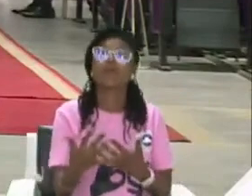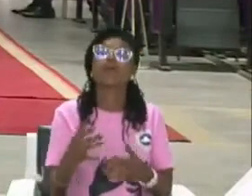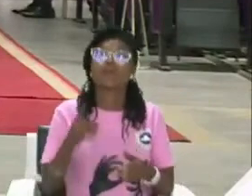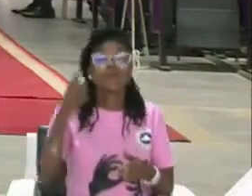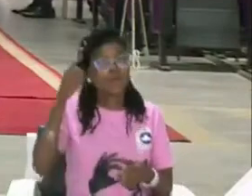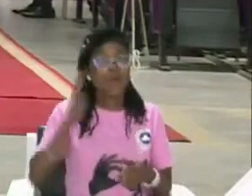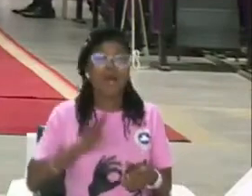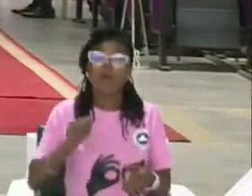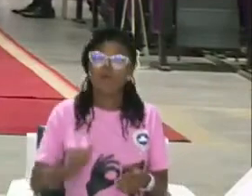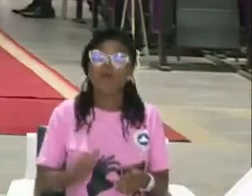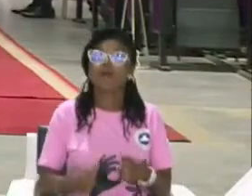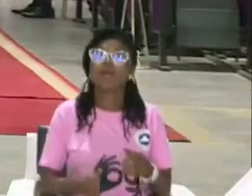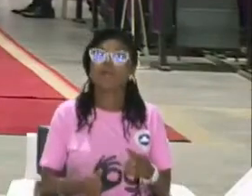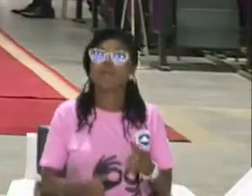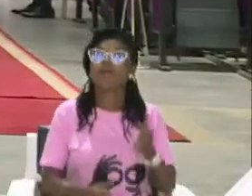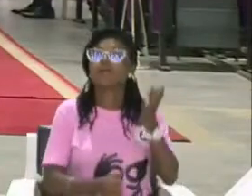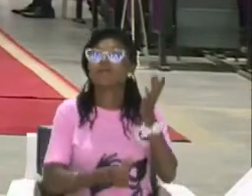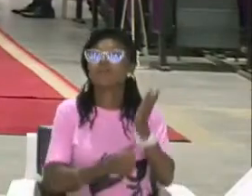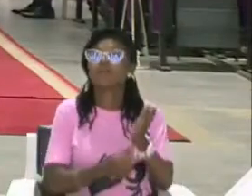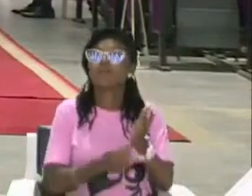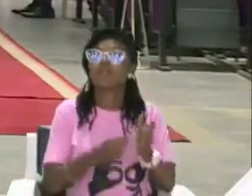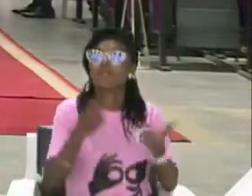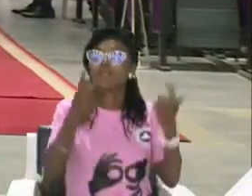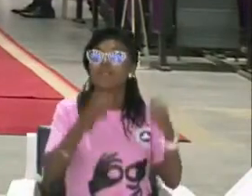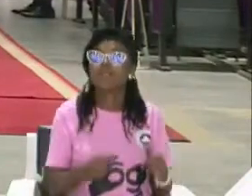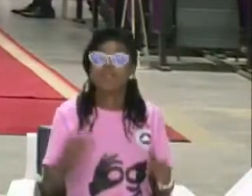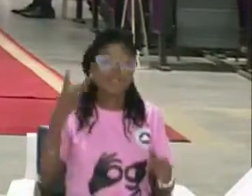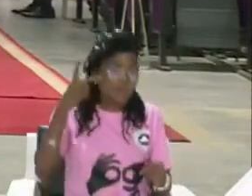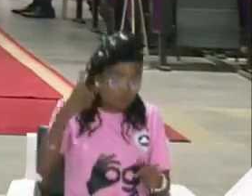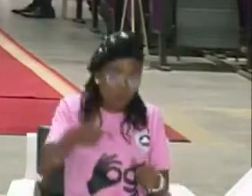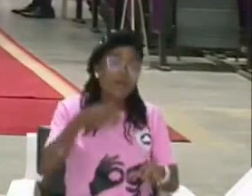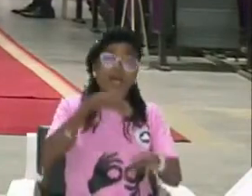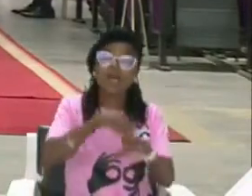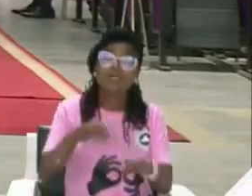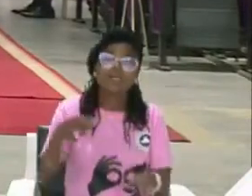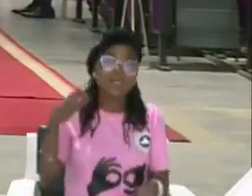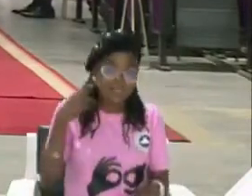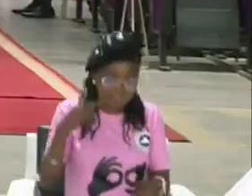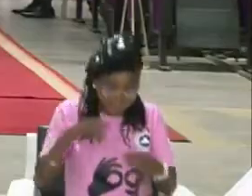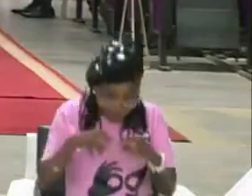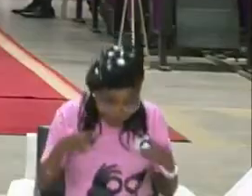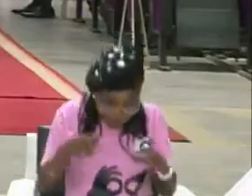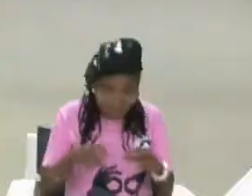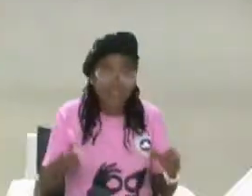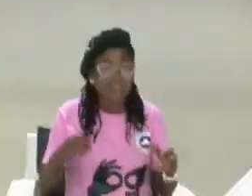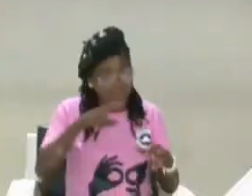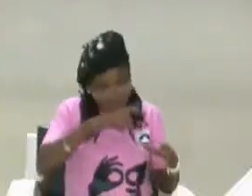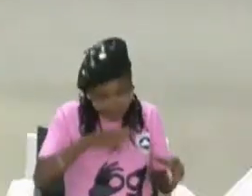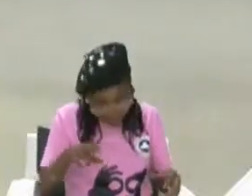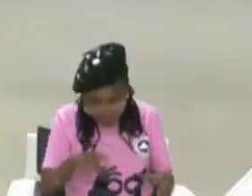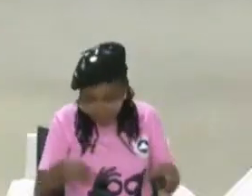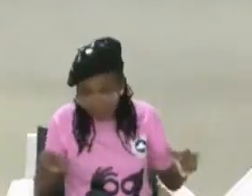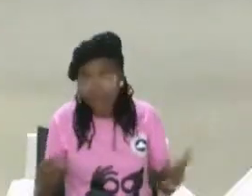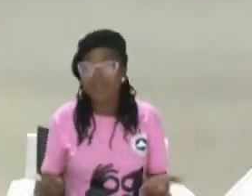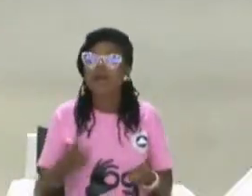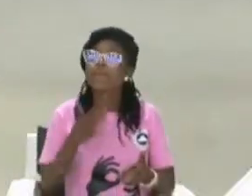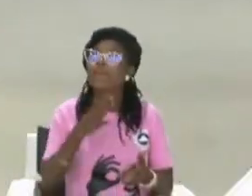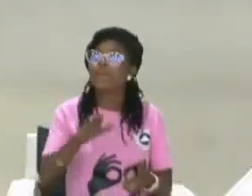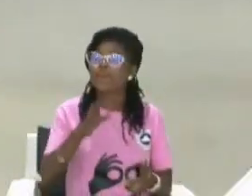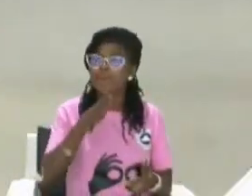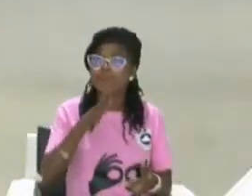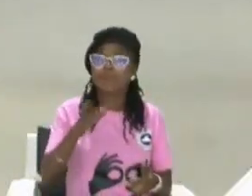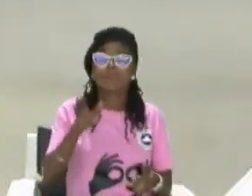consultant. When the senior doctor came in, he looked at her, he observed her, he checked her. He said, madam, this is